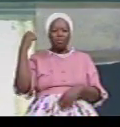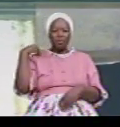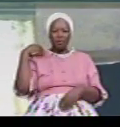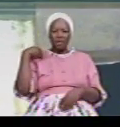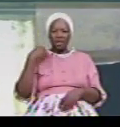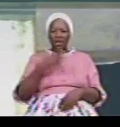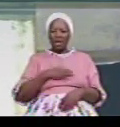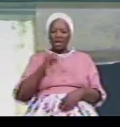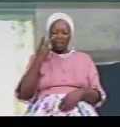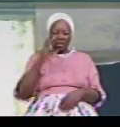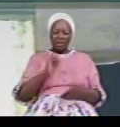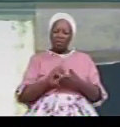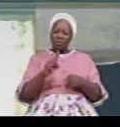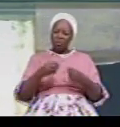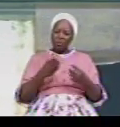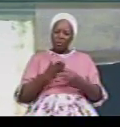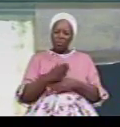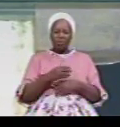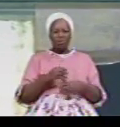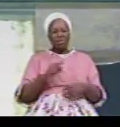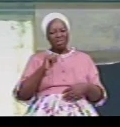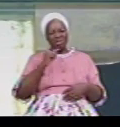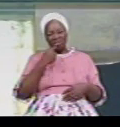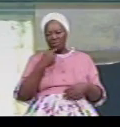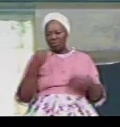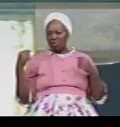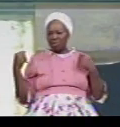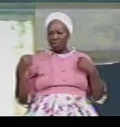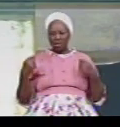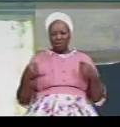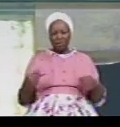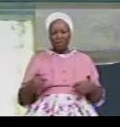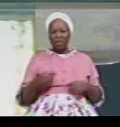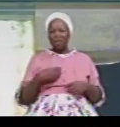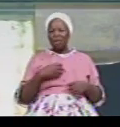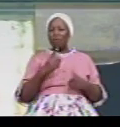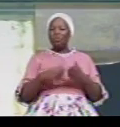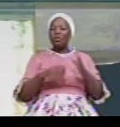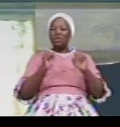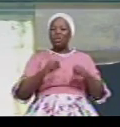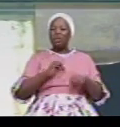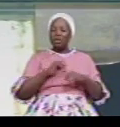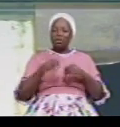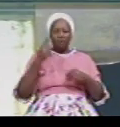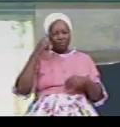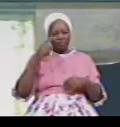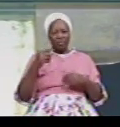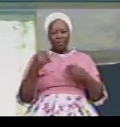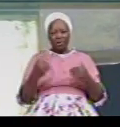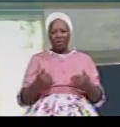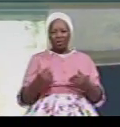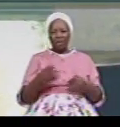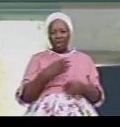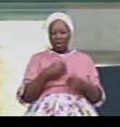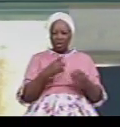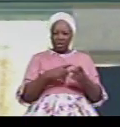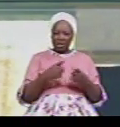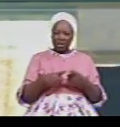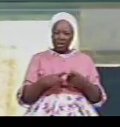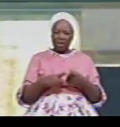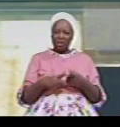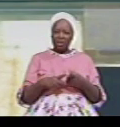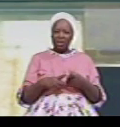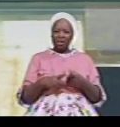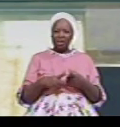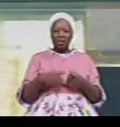going through some turmoil, some pain and all that. What can I do for you? And, you know, he took the